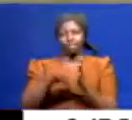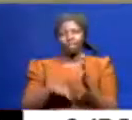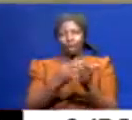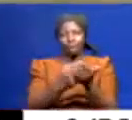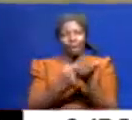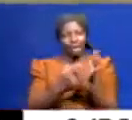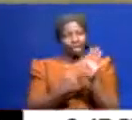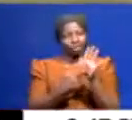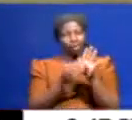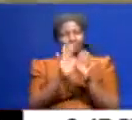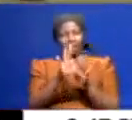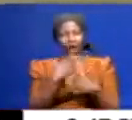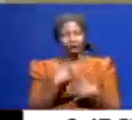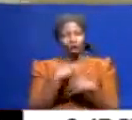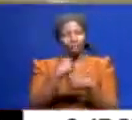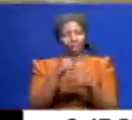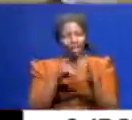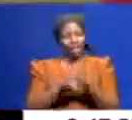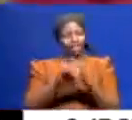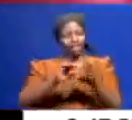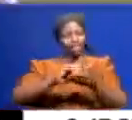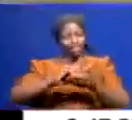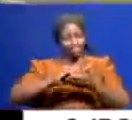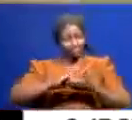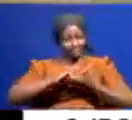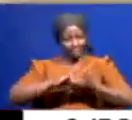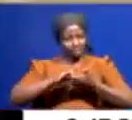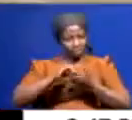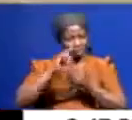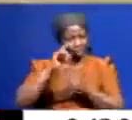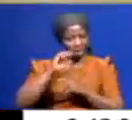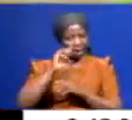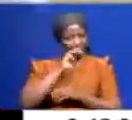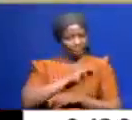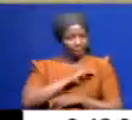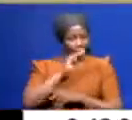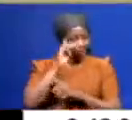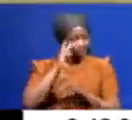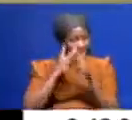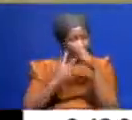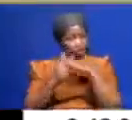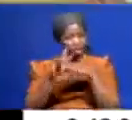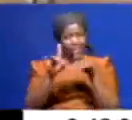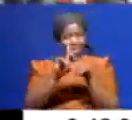showcases their confidence in the federation's ambitious vision and the immense potential of rugby league in the country.